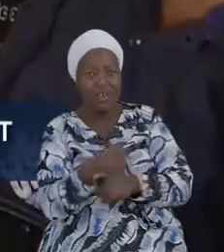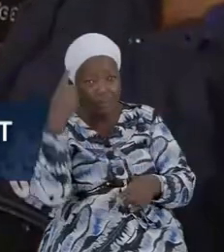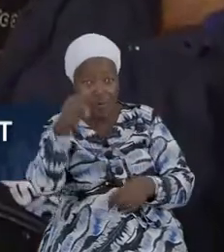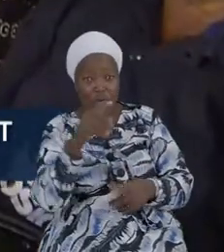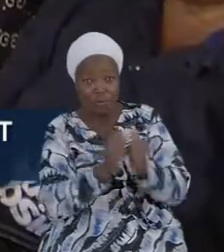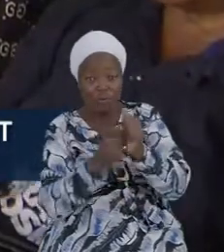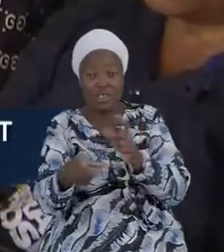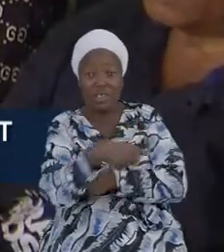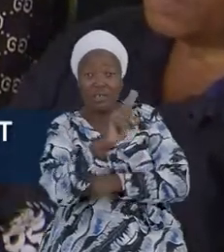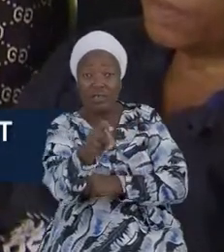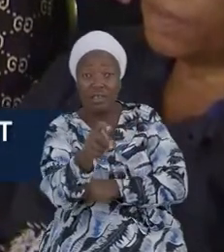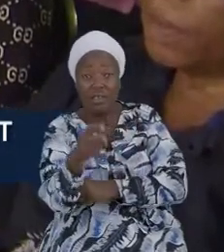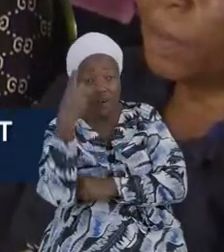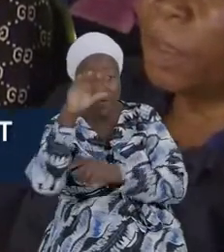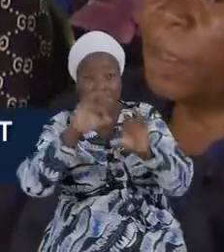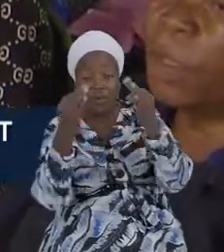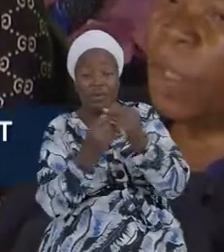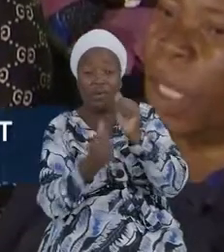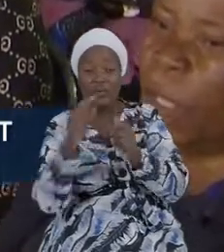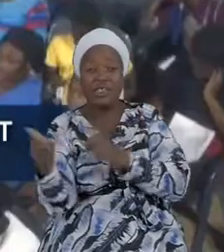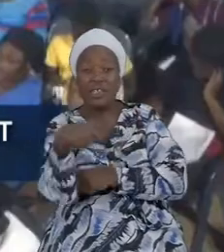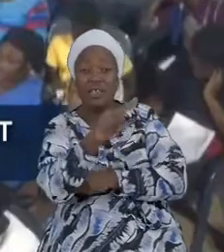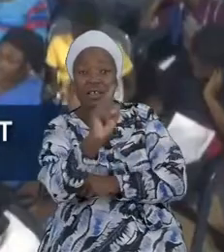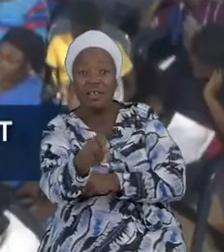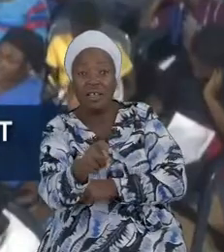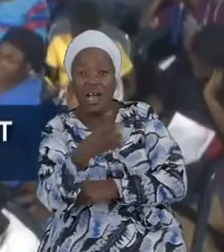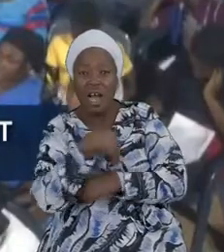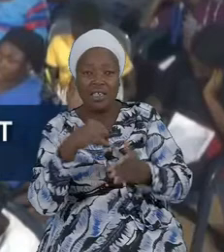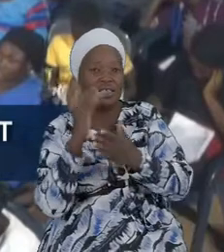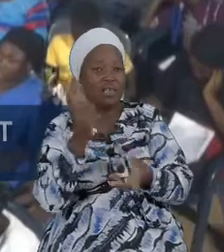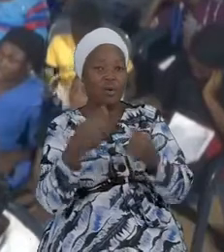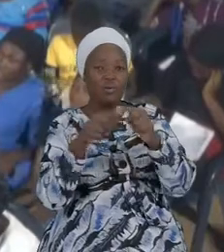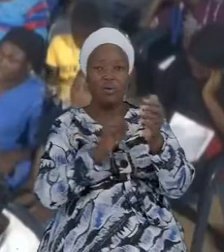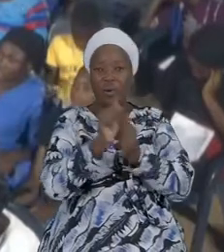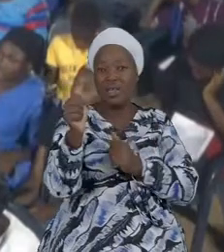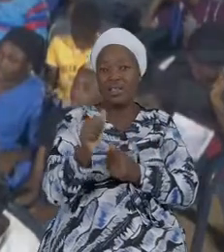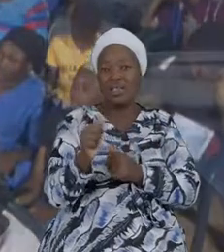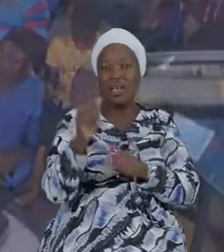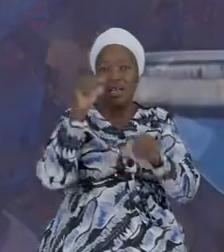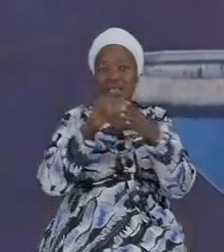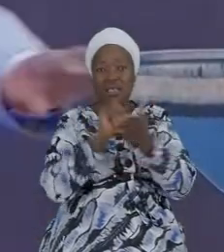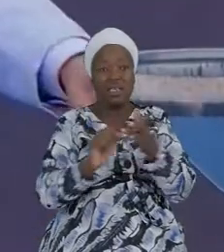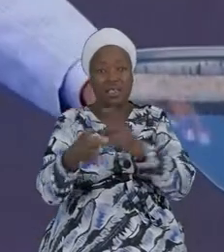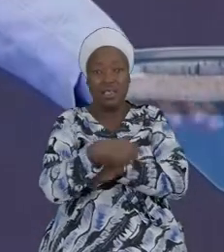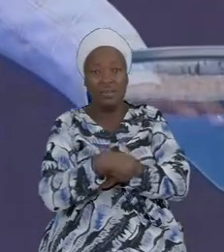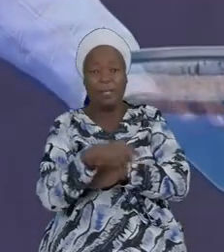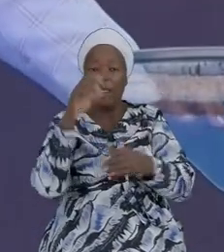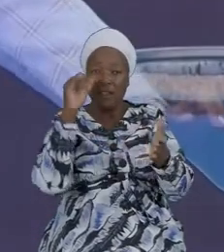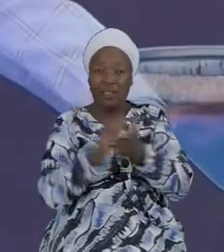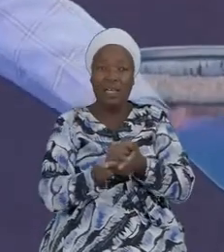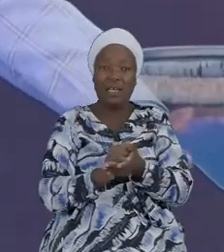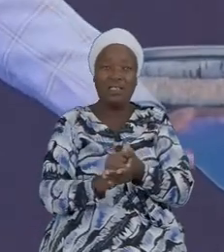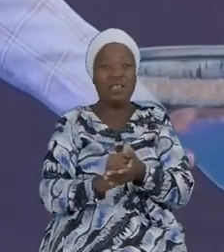day? For your family, which day? And it shall come to pass in that day that